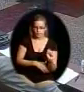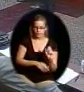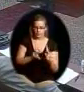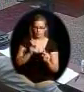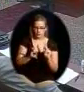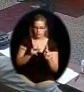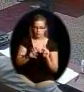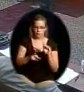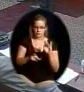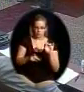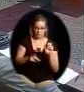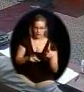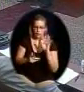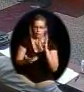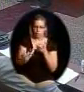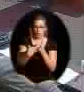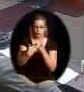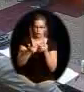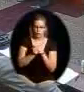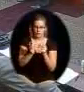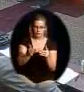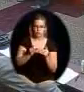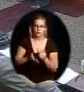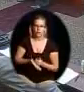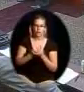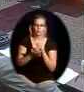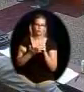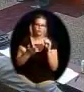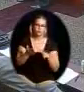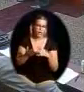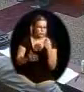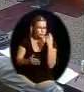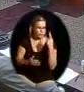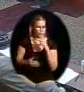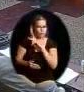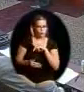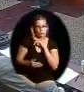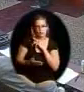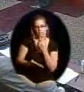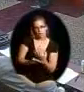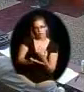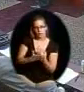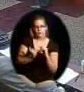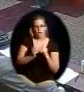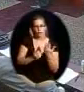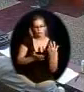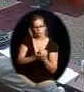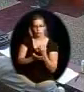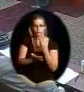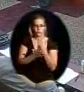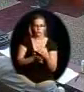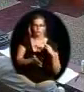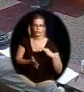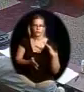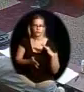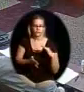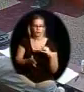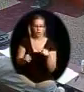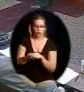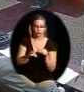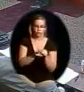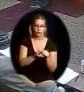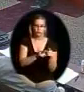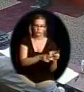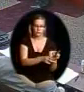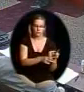People's Bank will partner with the district to help students understand personal finance and how to retain good credit. They also employ students